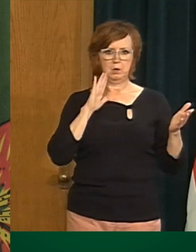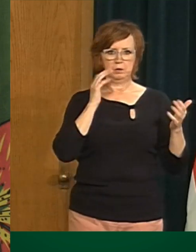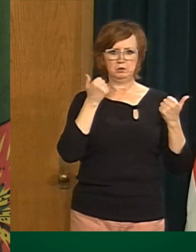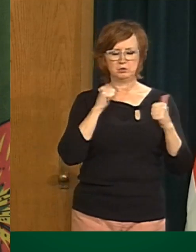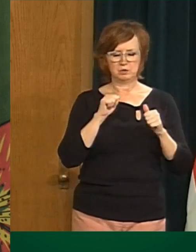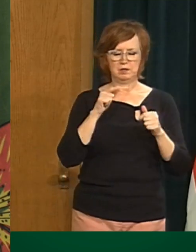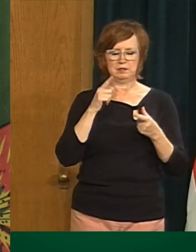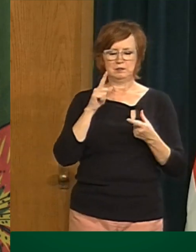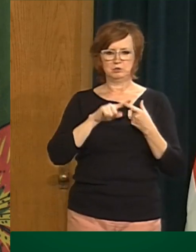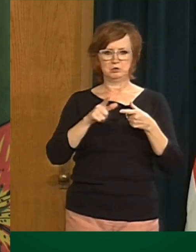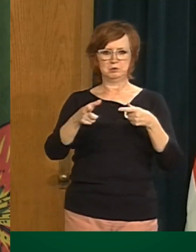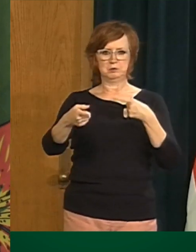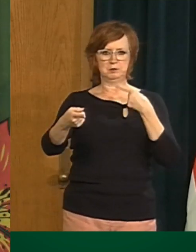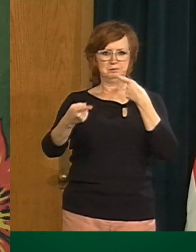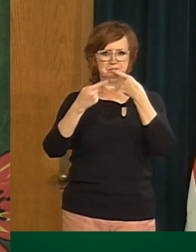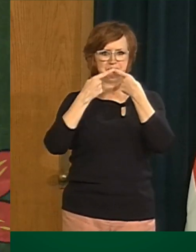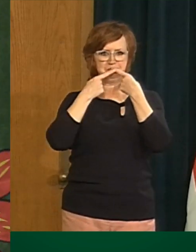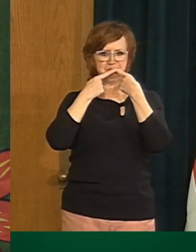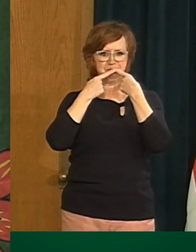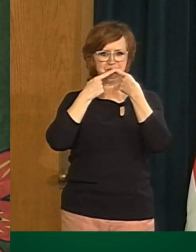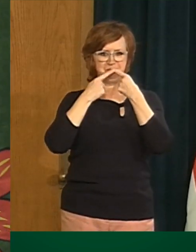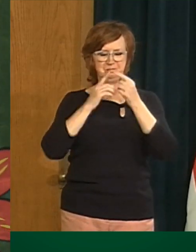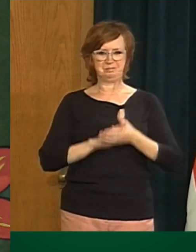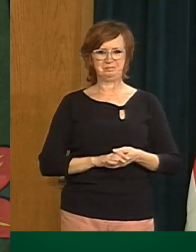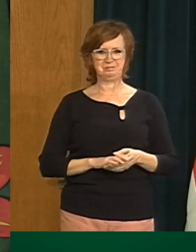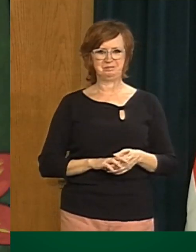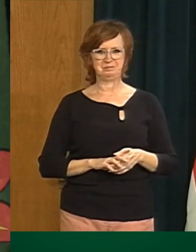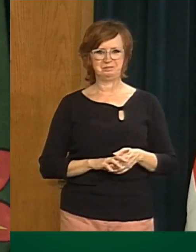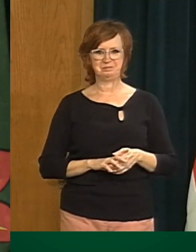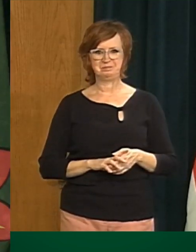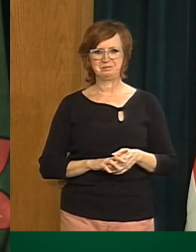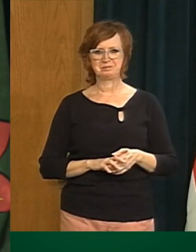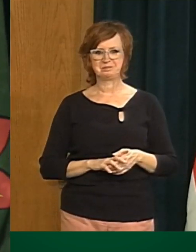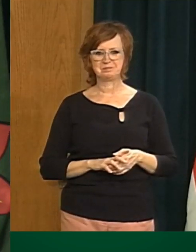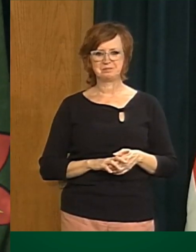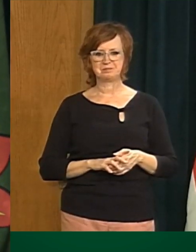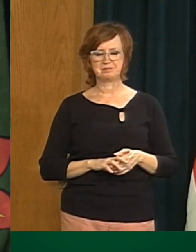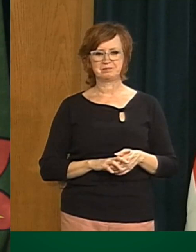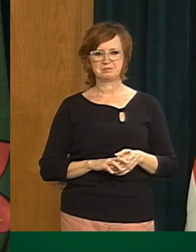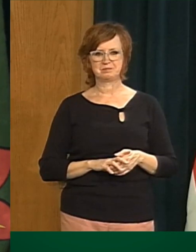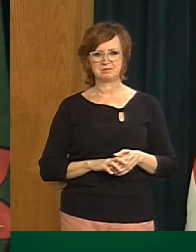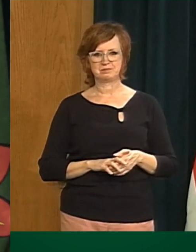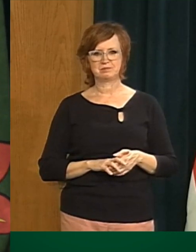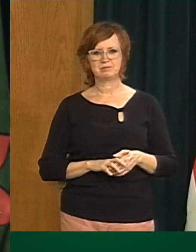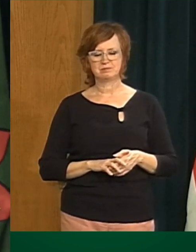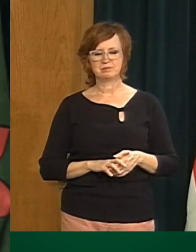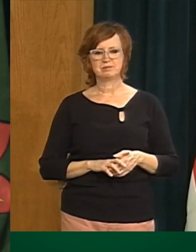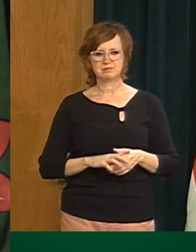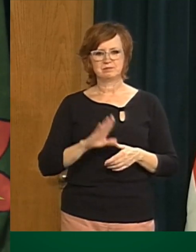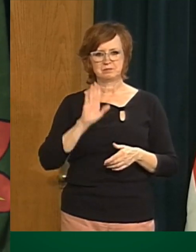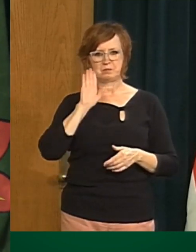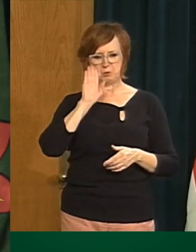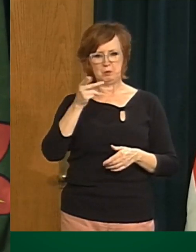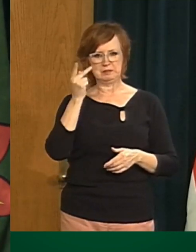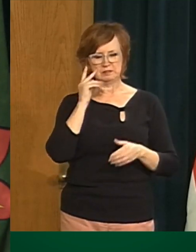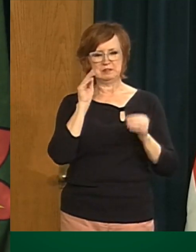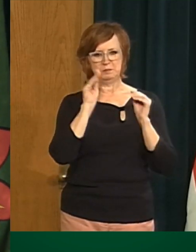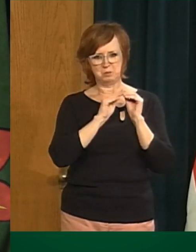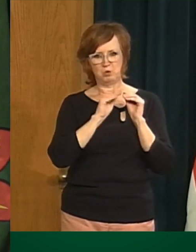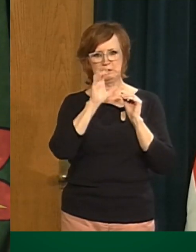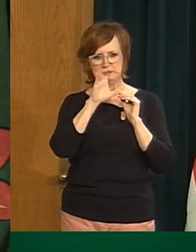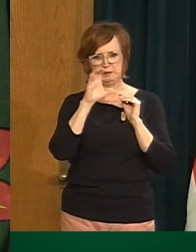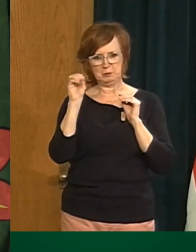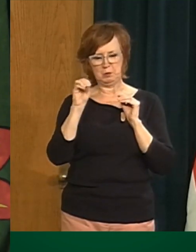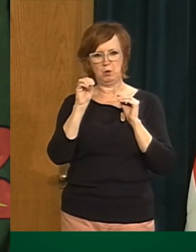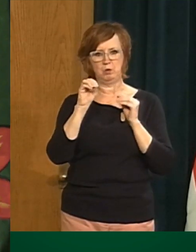this answer as brief as my previous answers. But yes, you will see more conservation officers on the road,